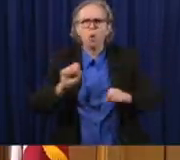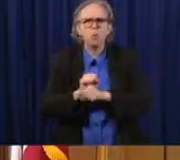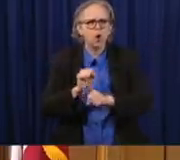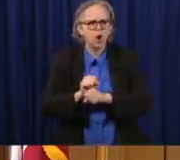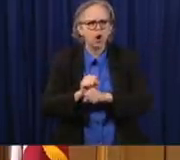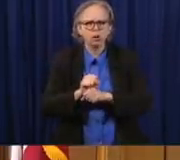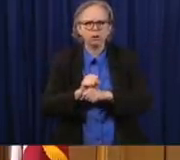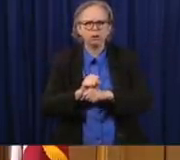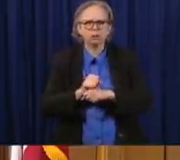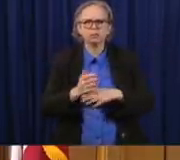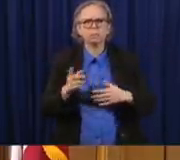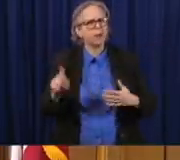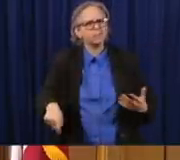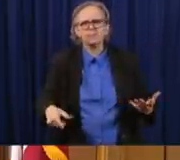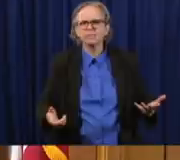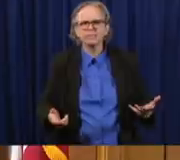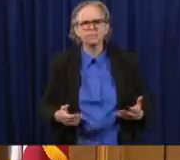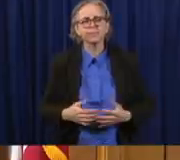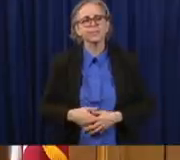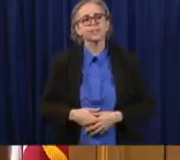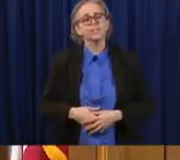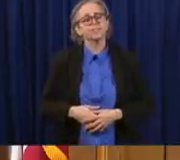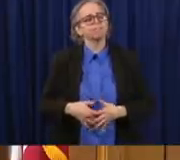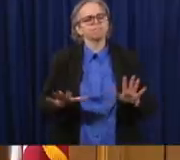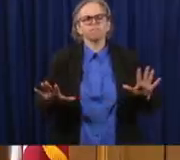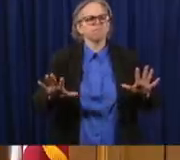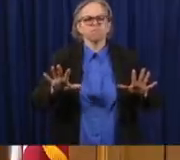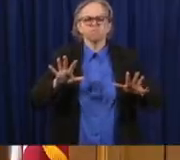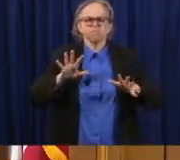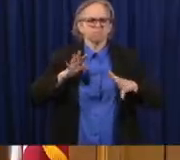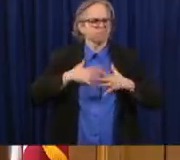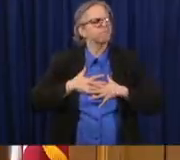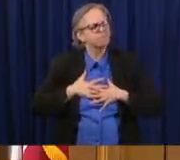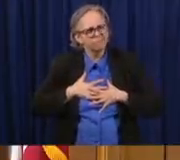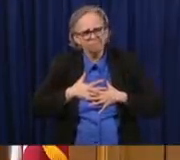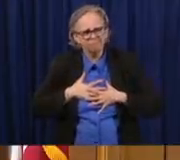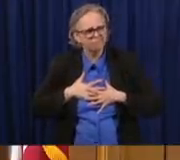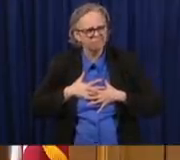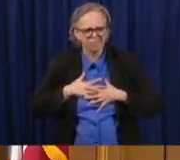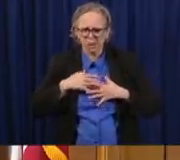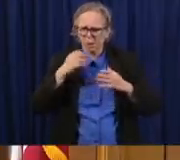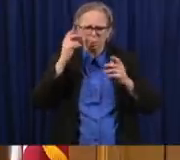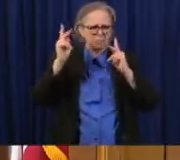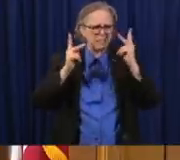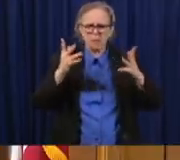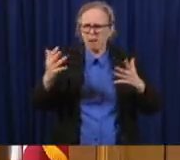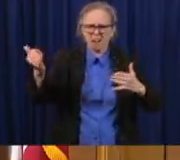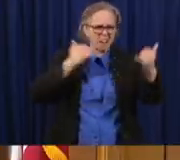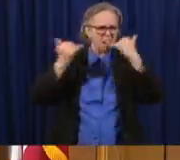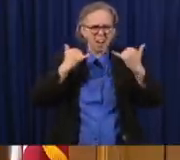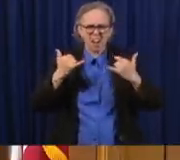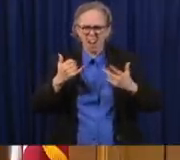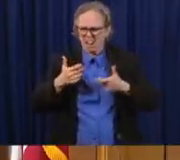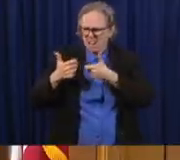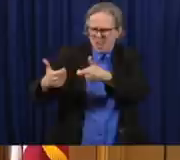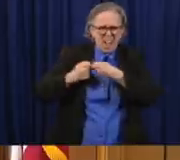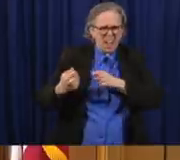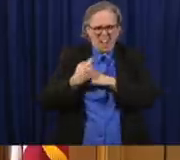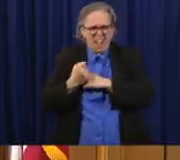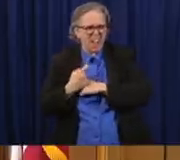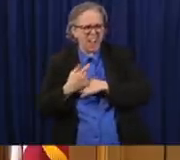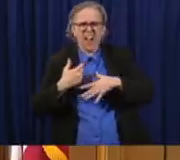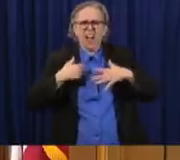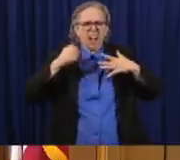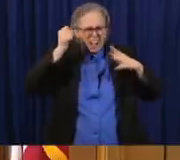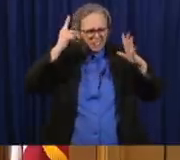I fully understand what people, because I'm getting calls and texts, and I get it, and I'm seeing it. I'm seeing the